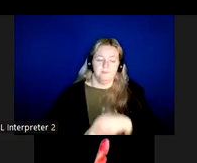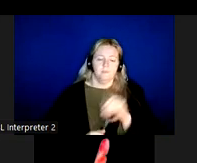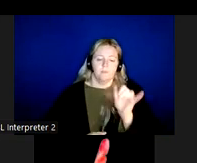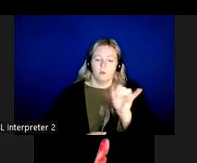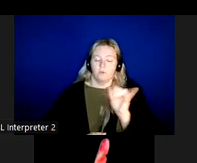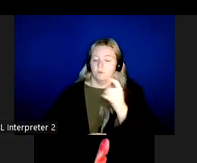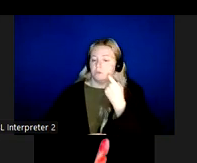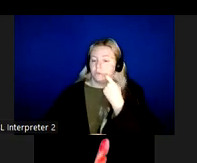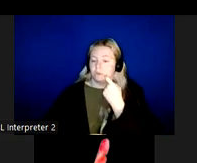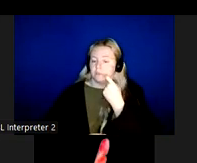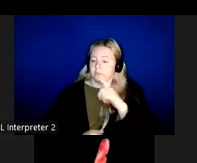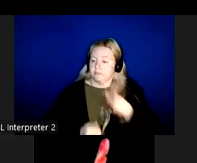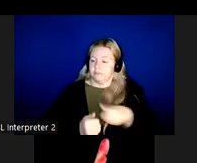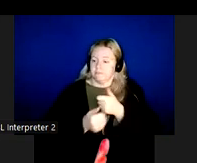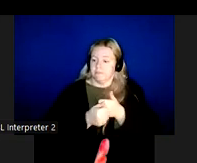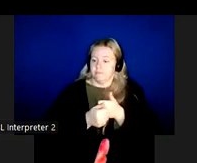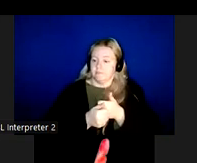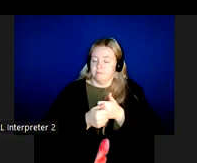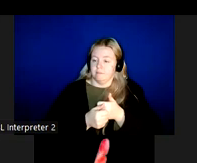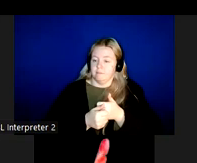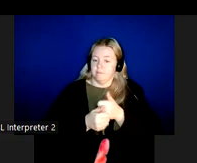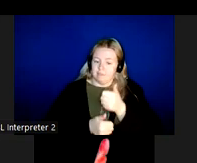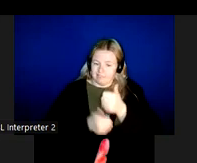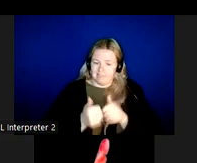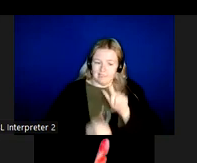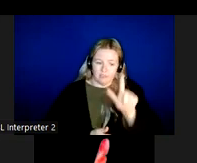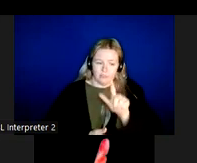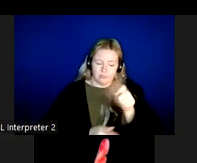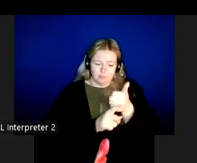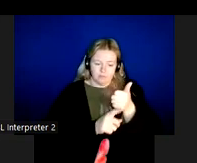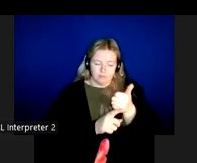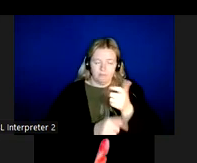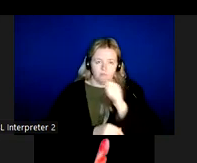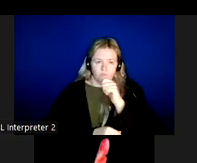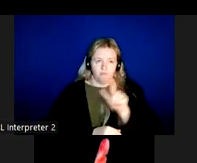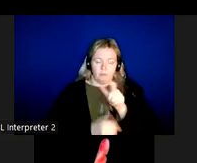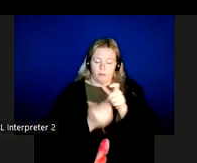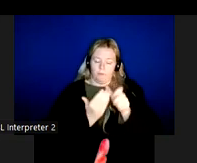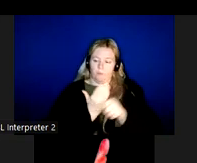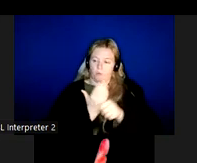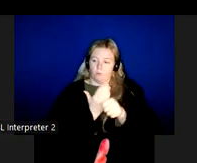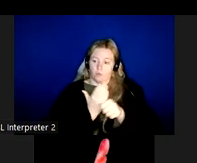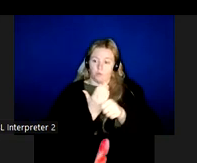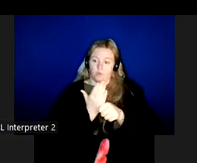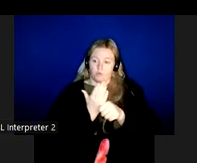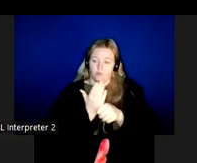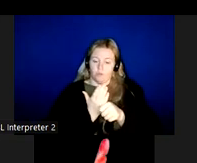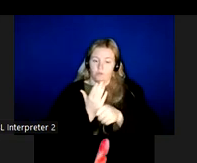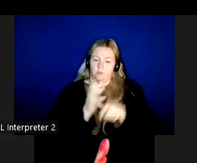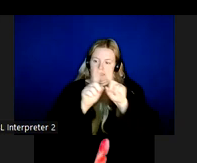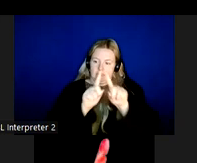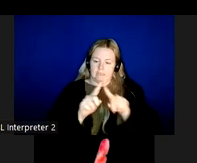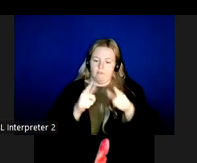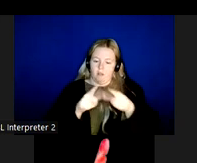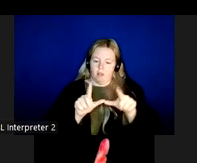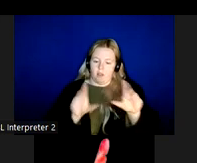updated our library branches to a brochure, in our various languages,